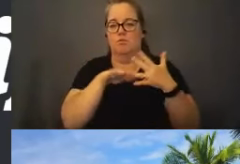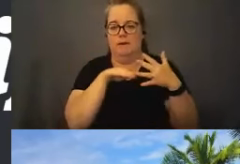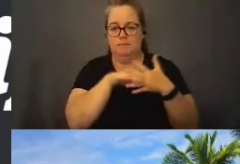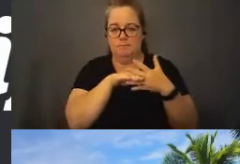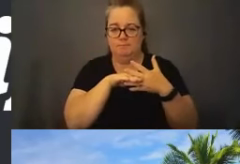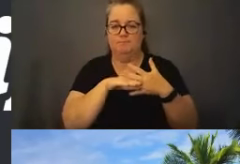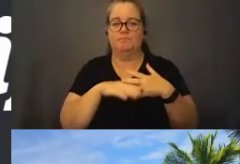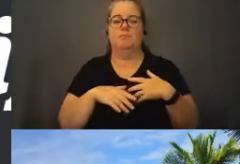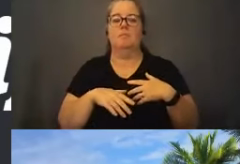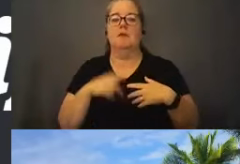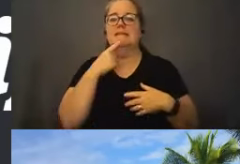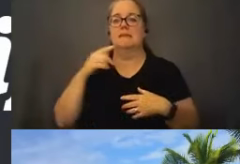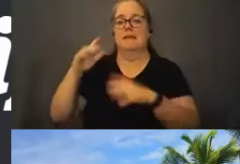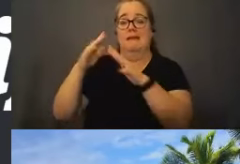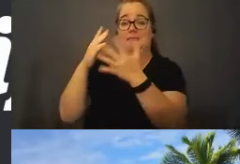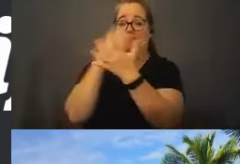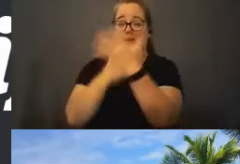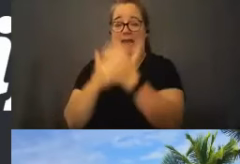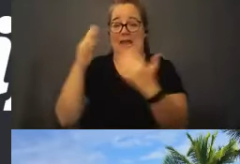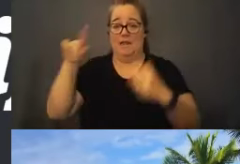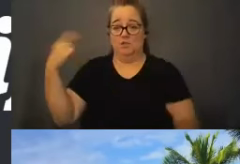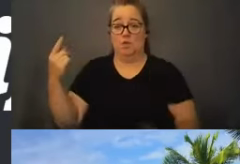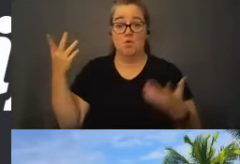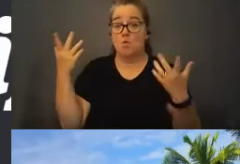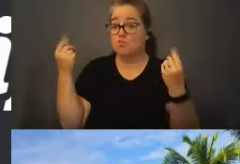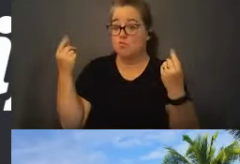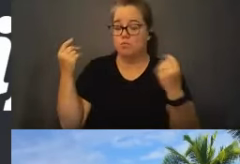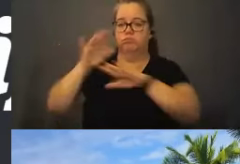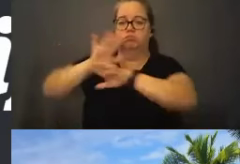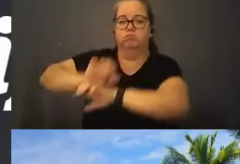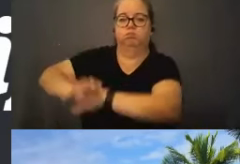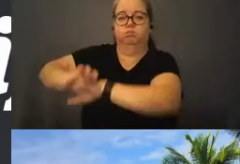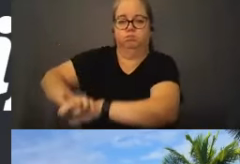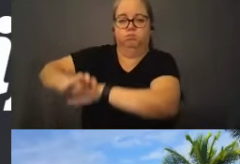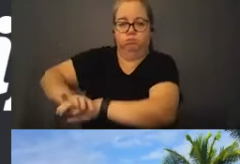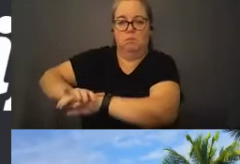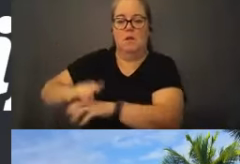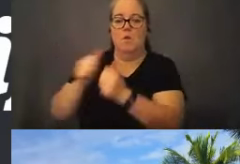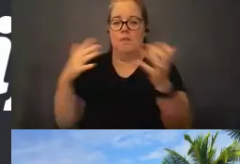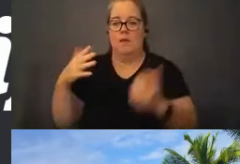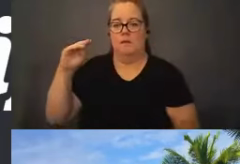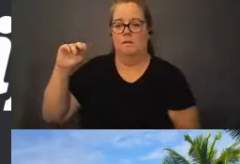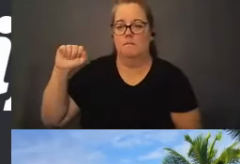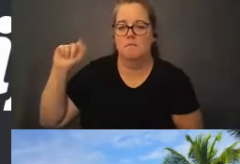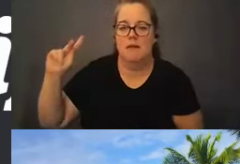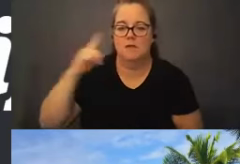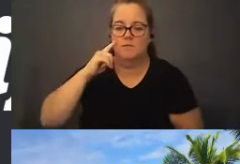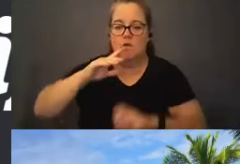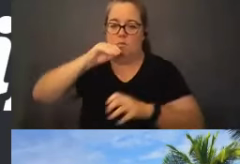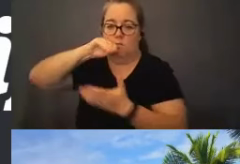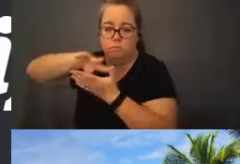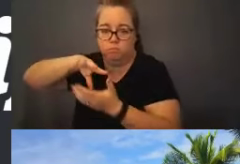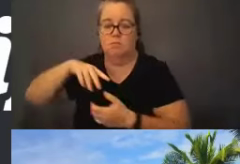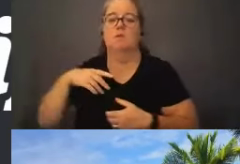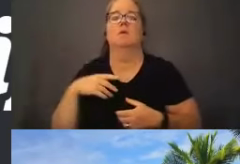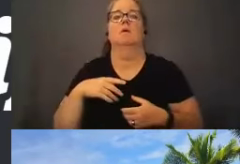hands-only CPR, which is just chest compressions if you don't have a mask. And if you